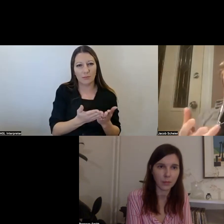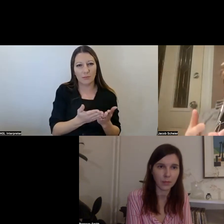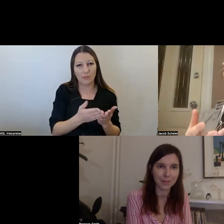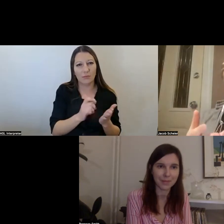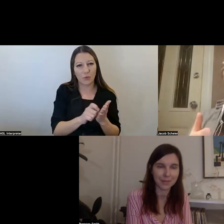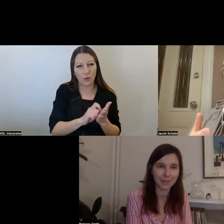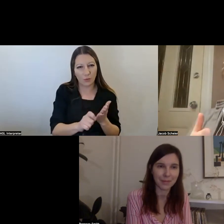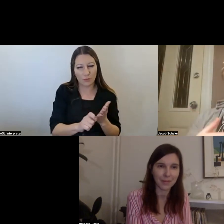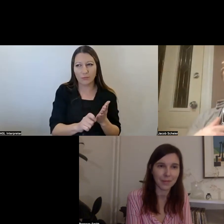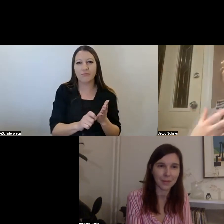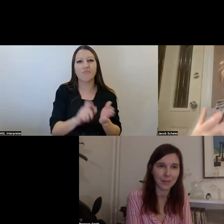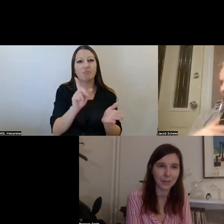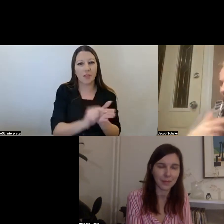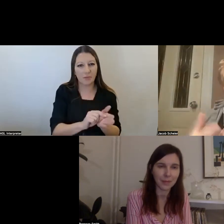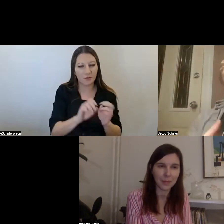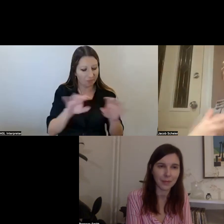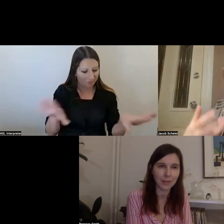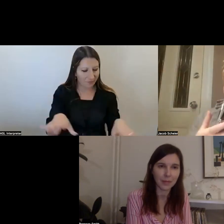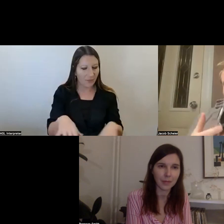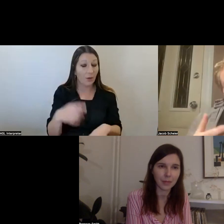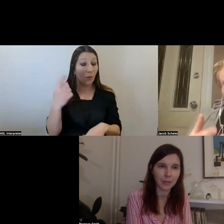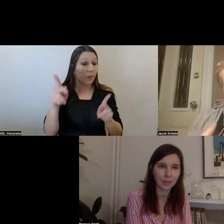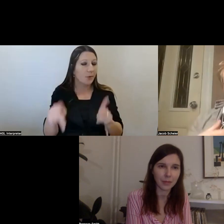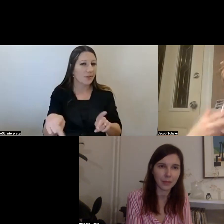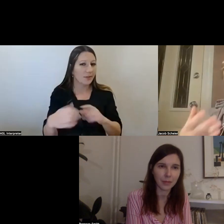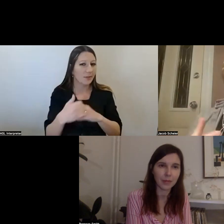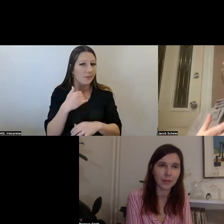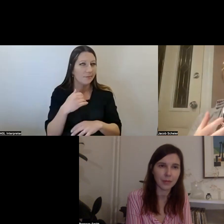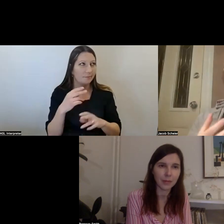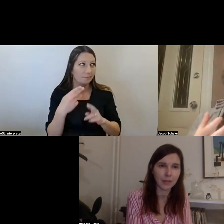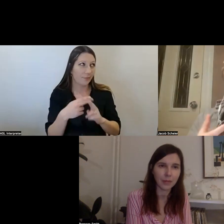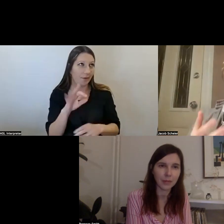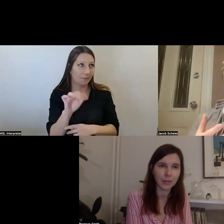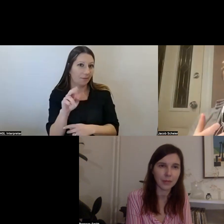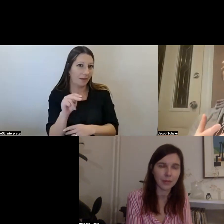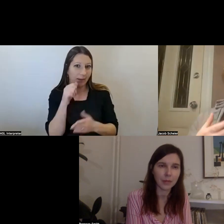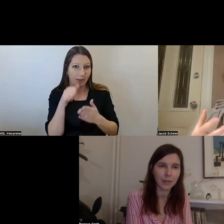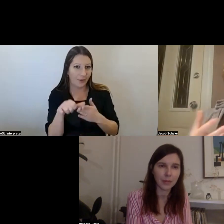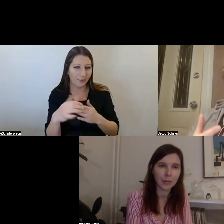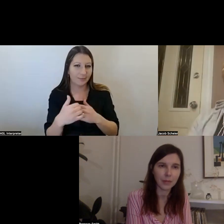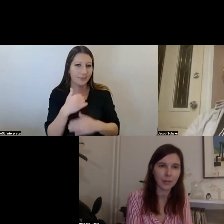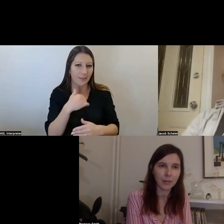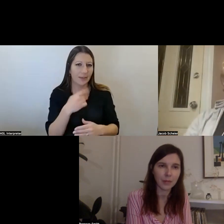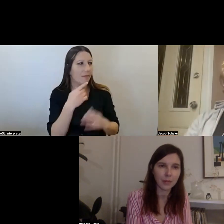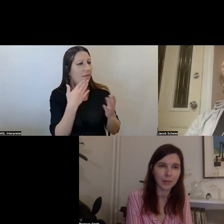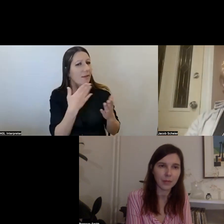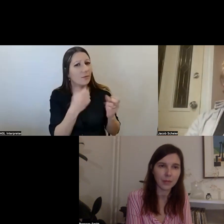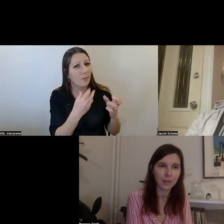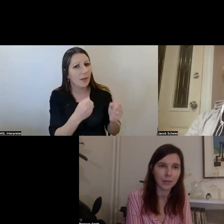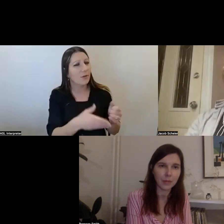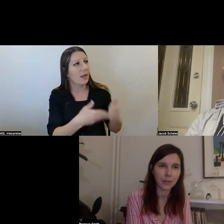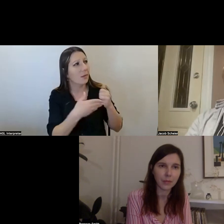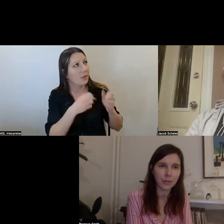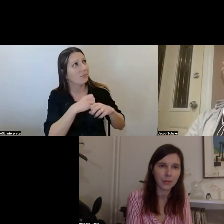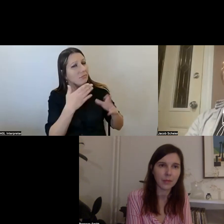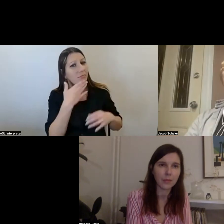someone write to me and tell me that it helped them in their own depression kind of just understand or feel